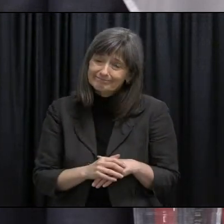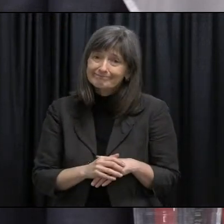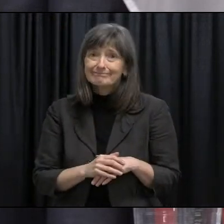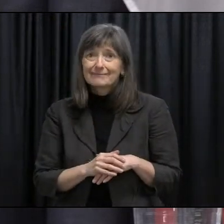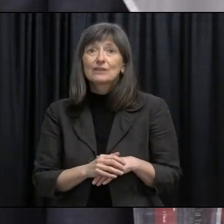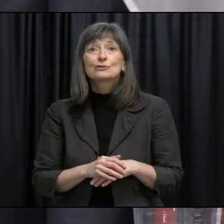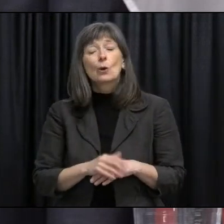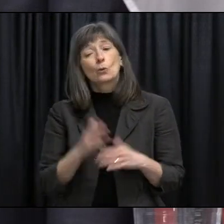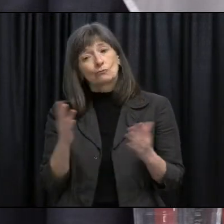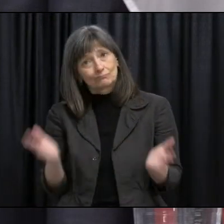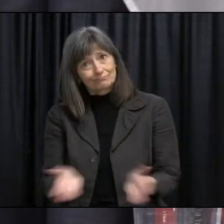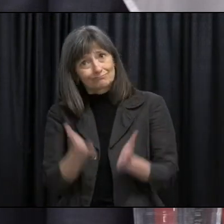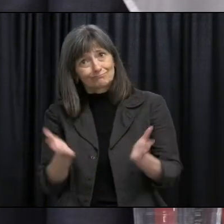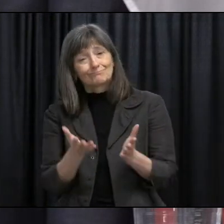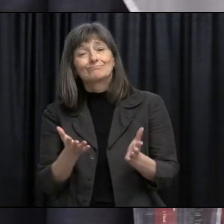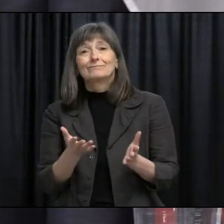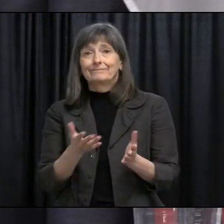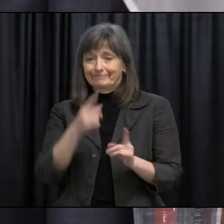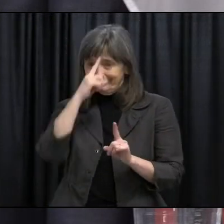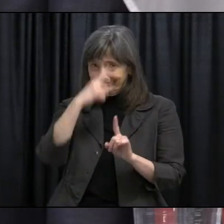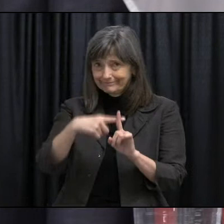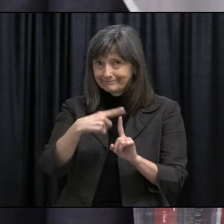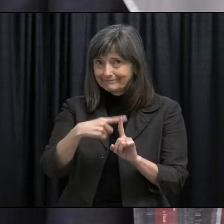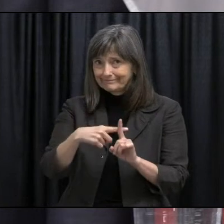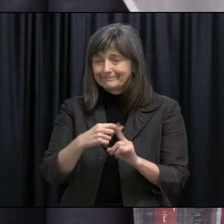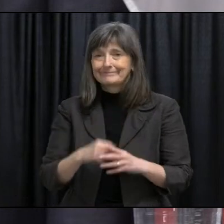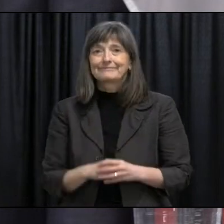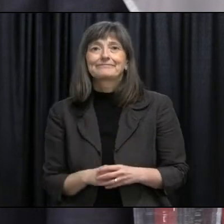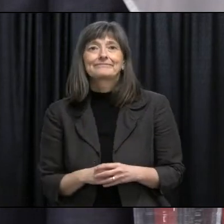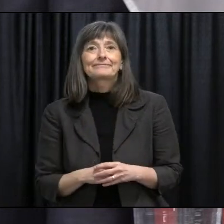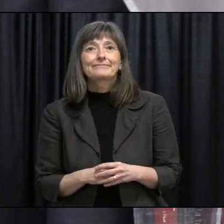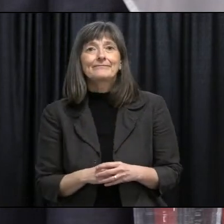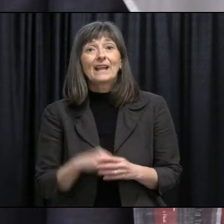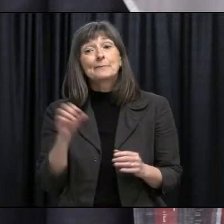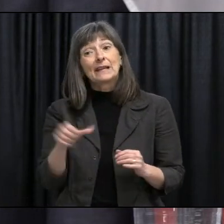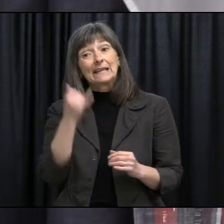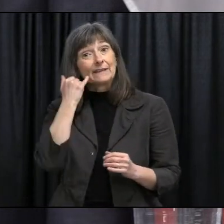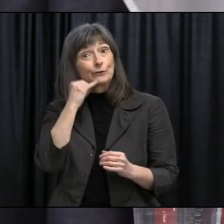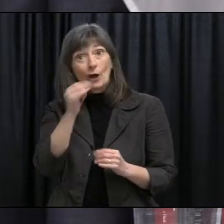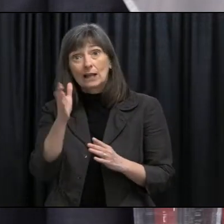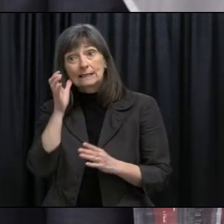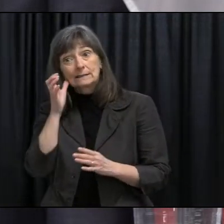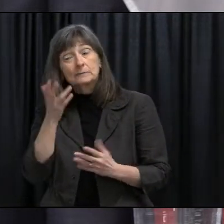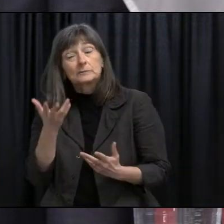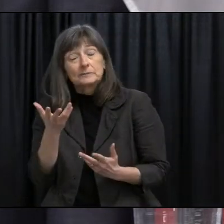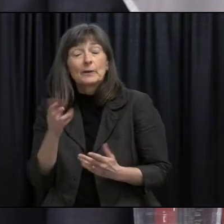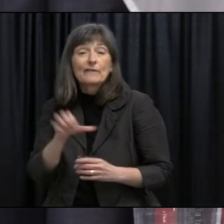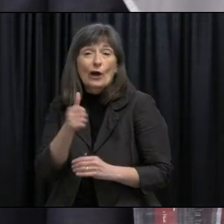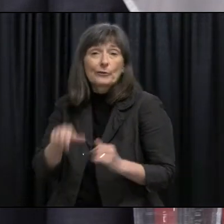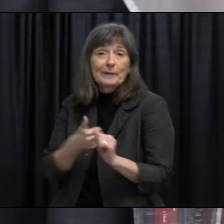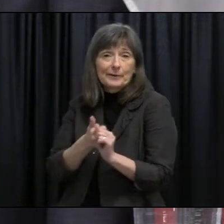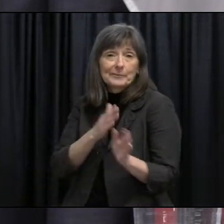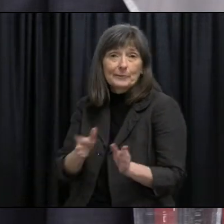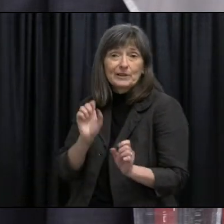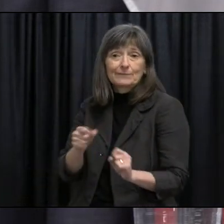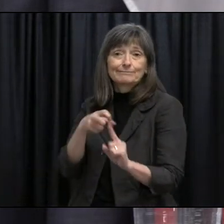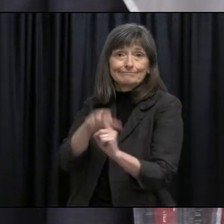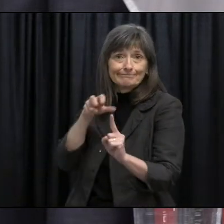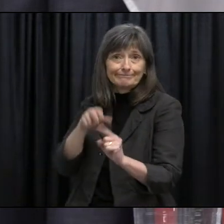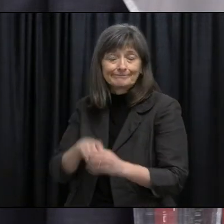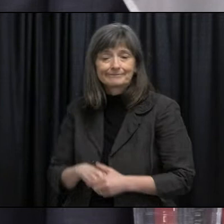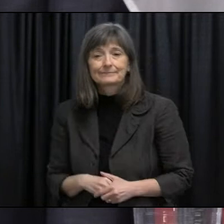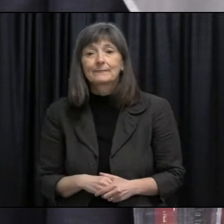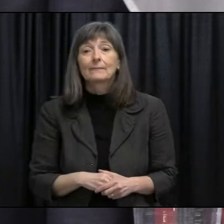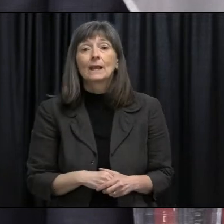if encouragement fails, shall we say. From my point of view, I think I'd just like to close by acknowledging the fact it's